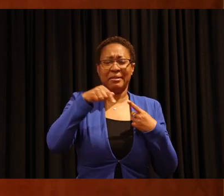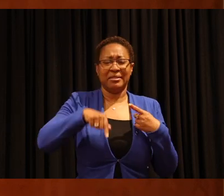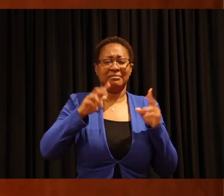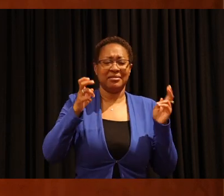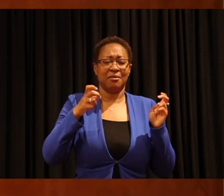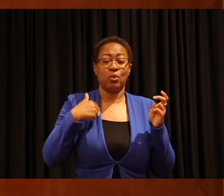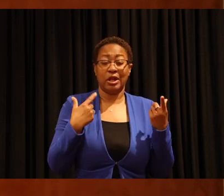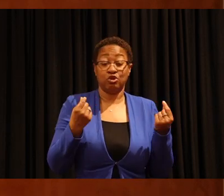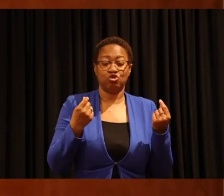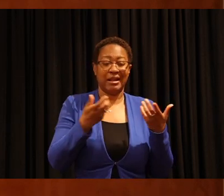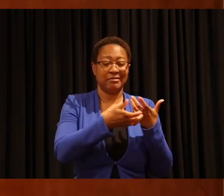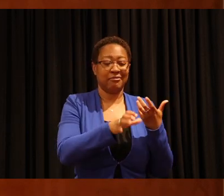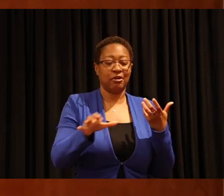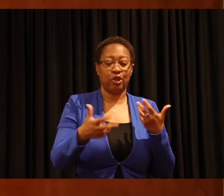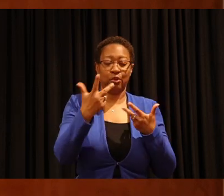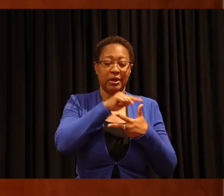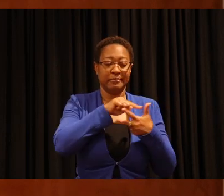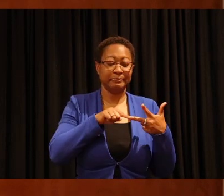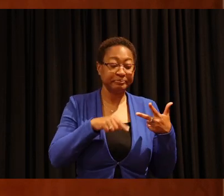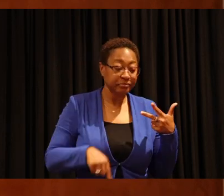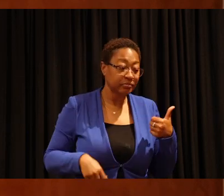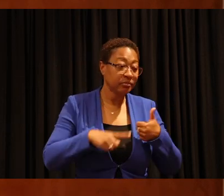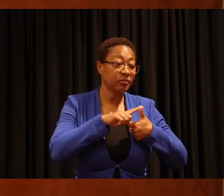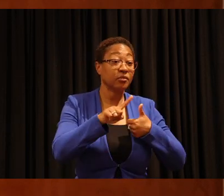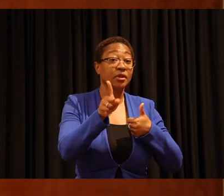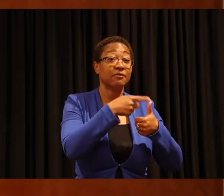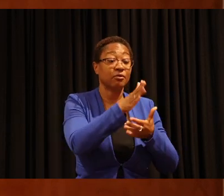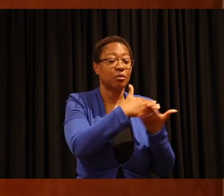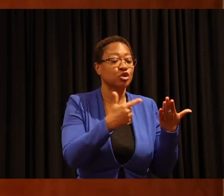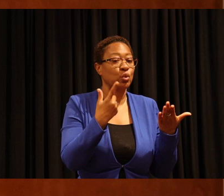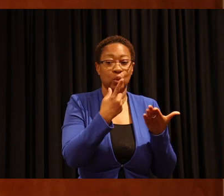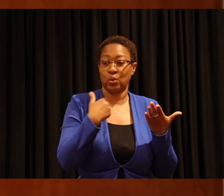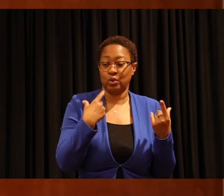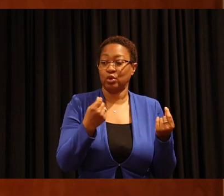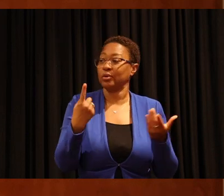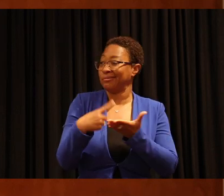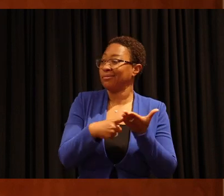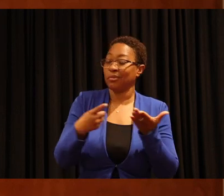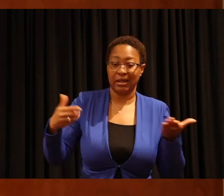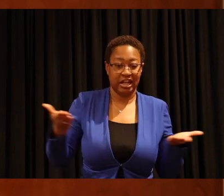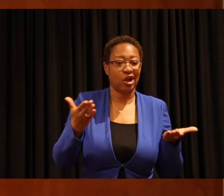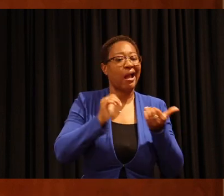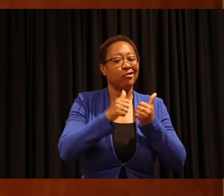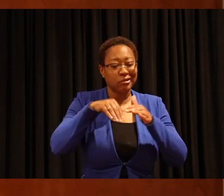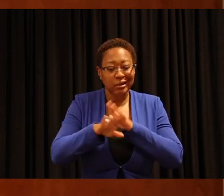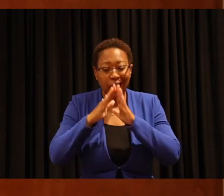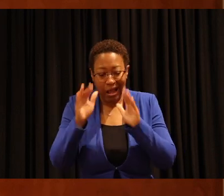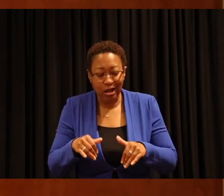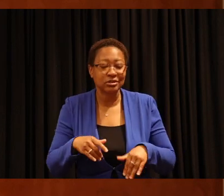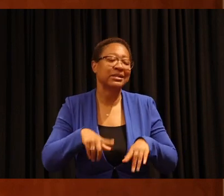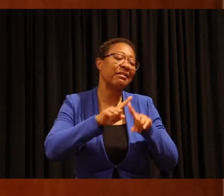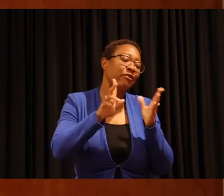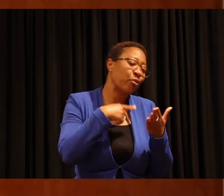groups. First phase is what we're talking about here, and that's how you get into a house. We talked about